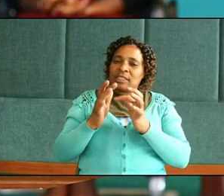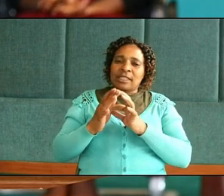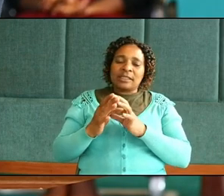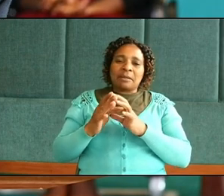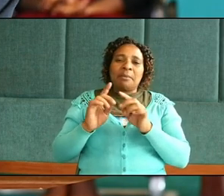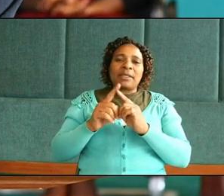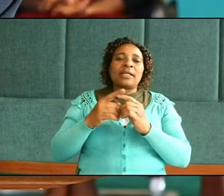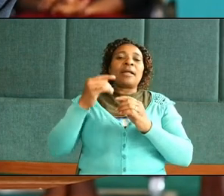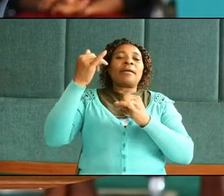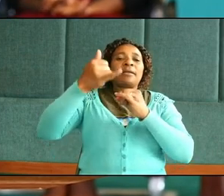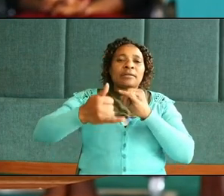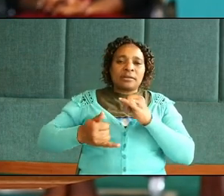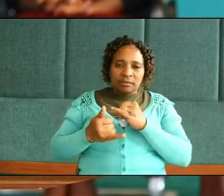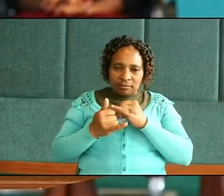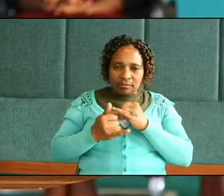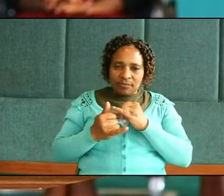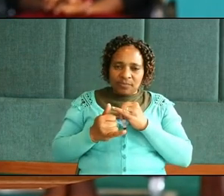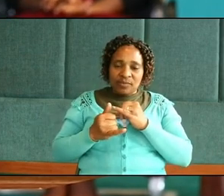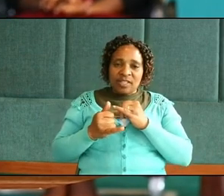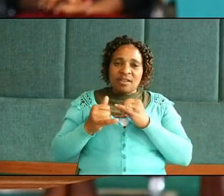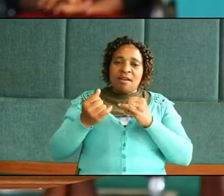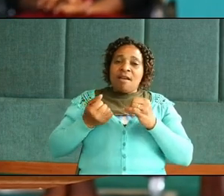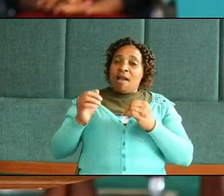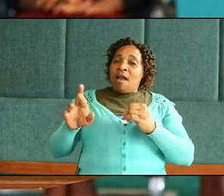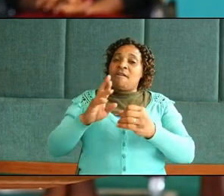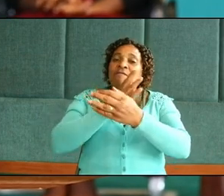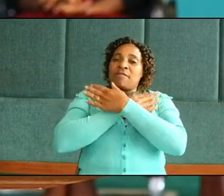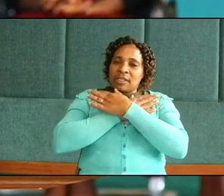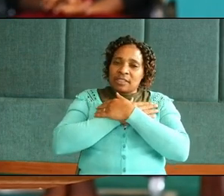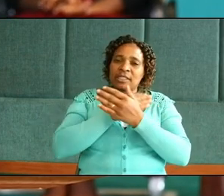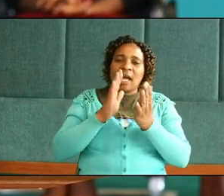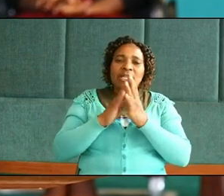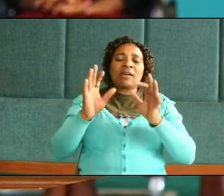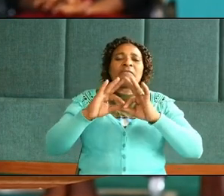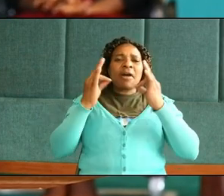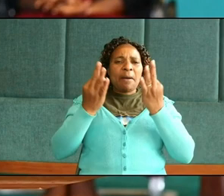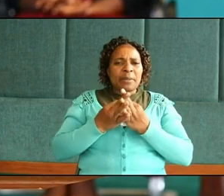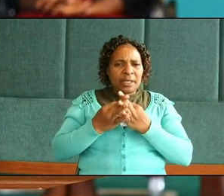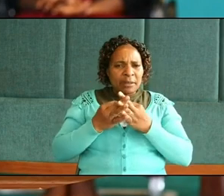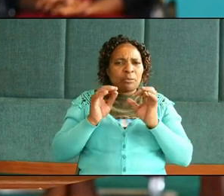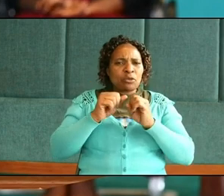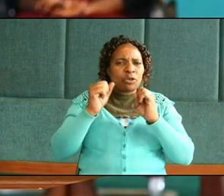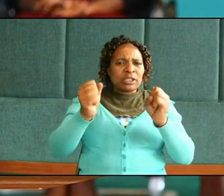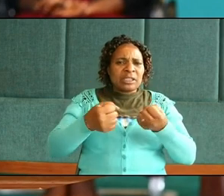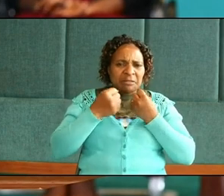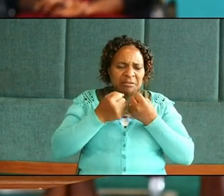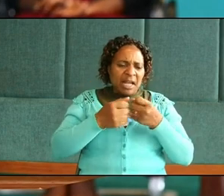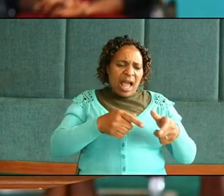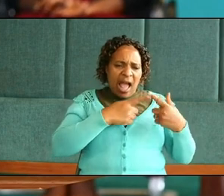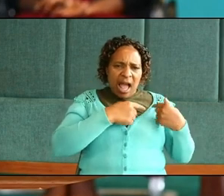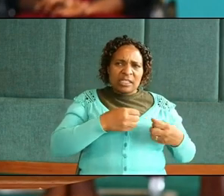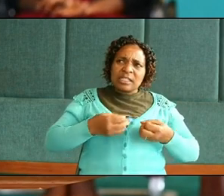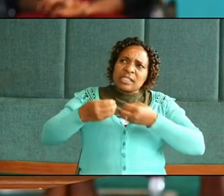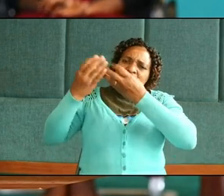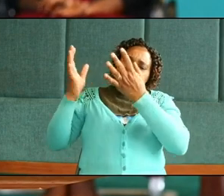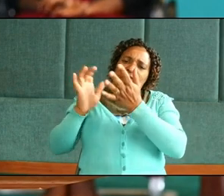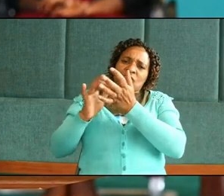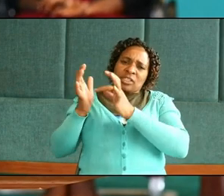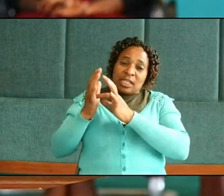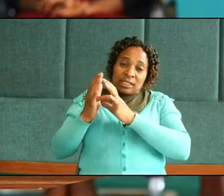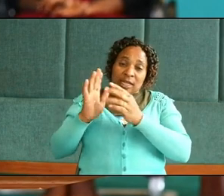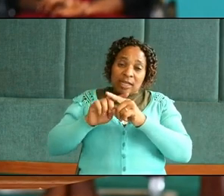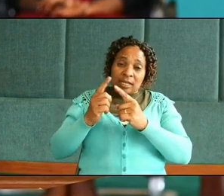result, her friend's entire family would eventually get saved. They would all give their hearts to Jesus and get